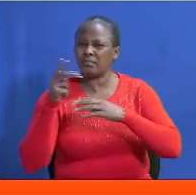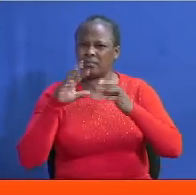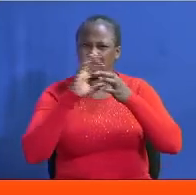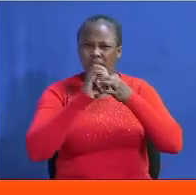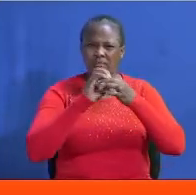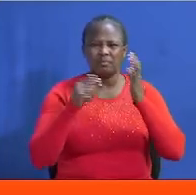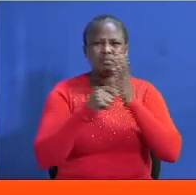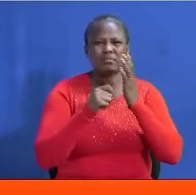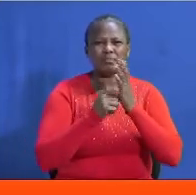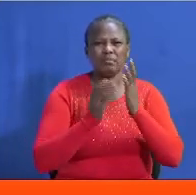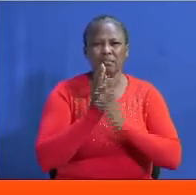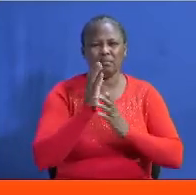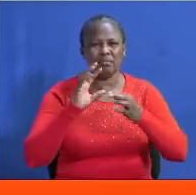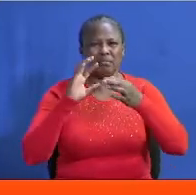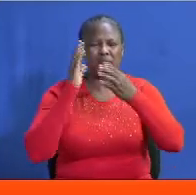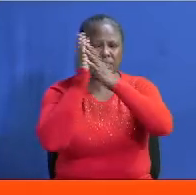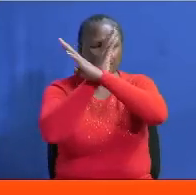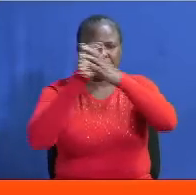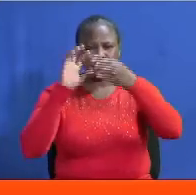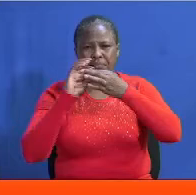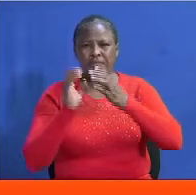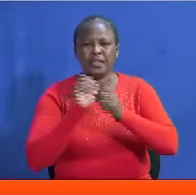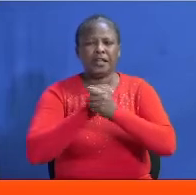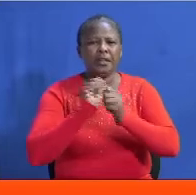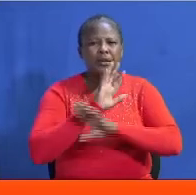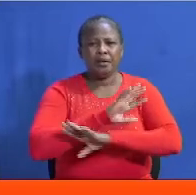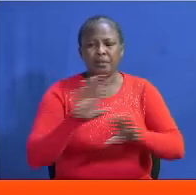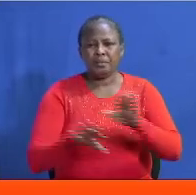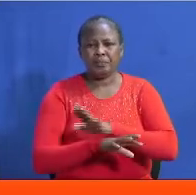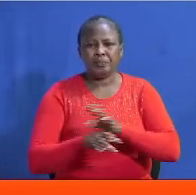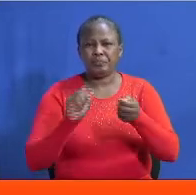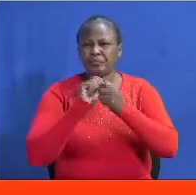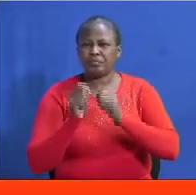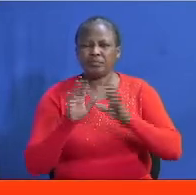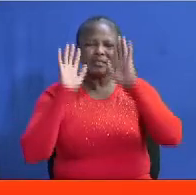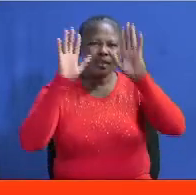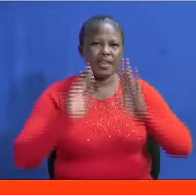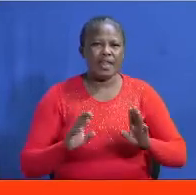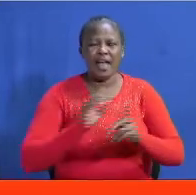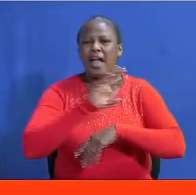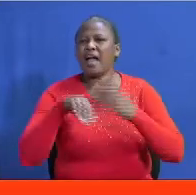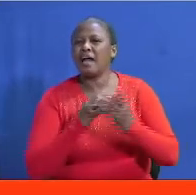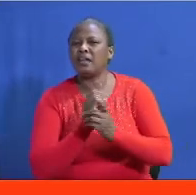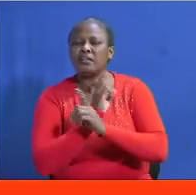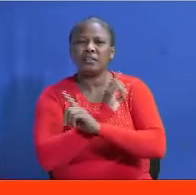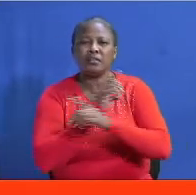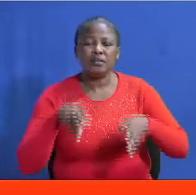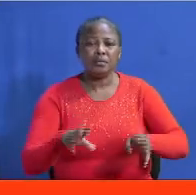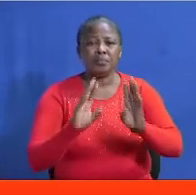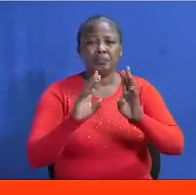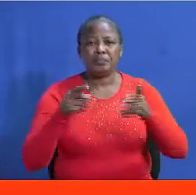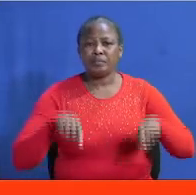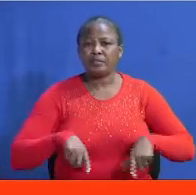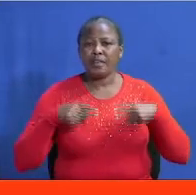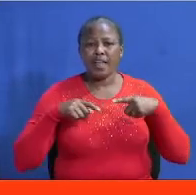incorporating technology through blockchain to change everything. They say change is inevitable, and in every dimension of life, we've got to change, even in our elections,